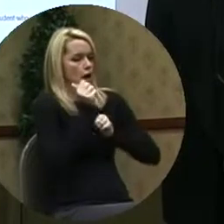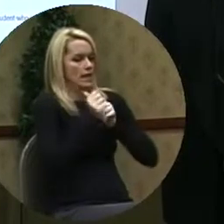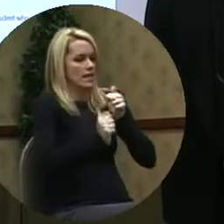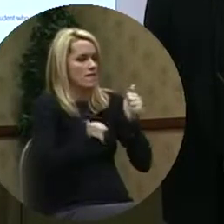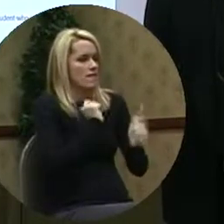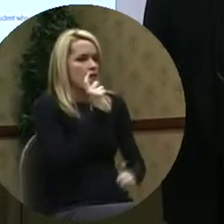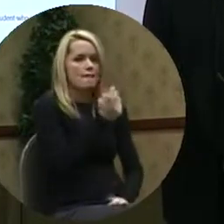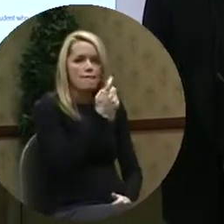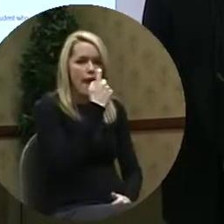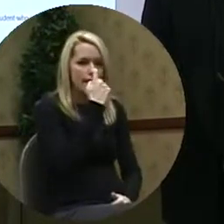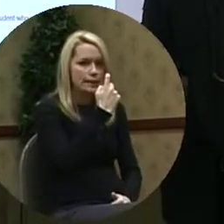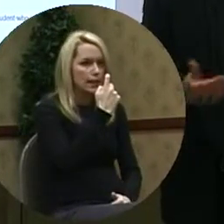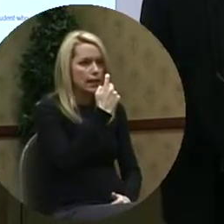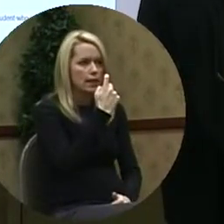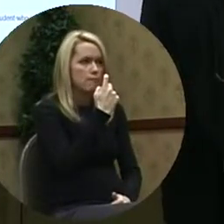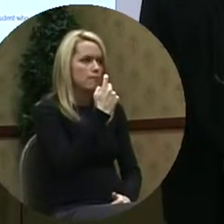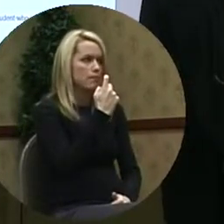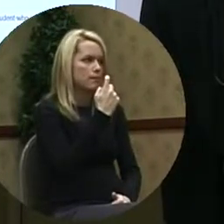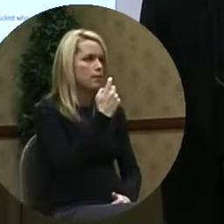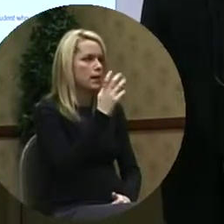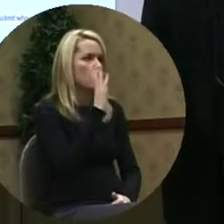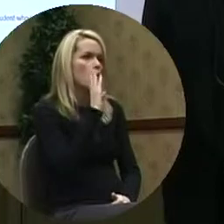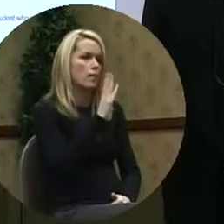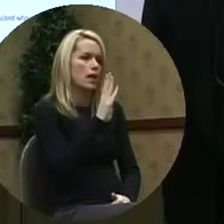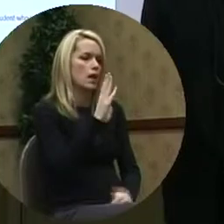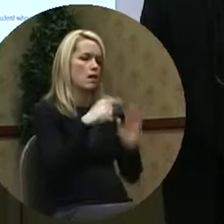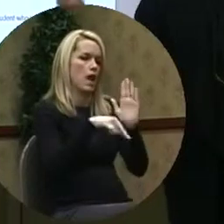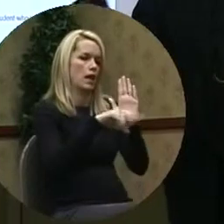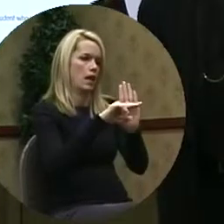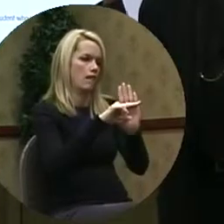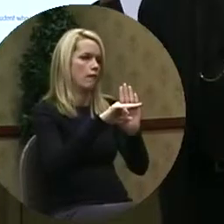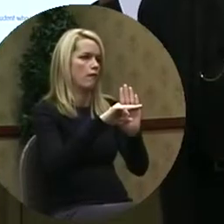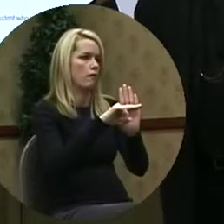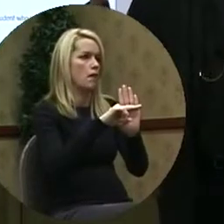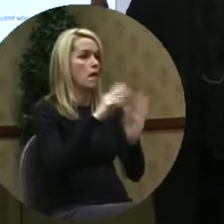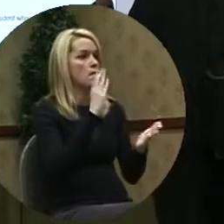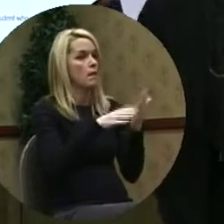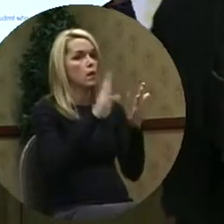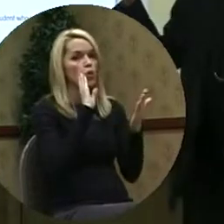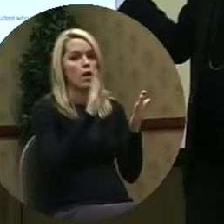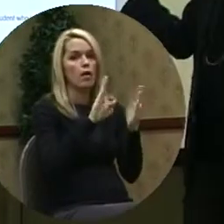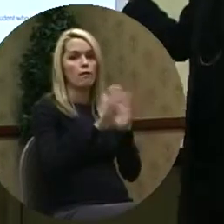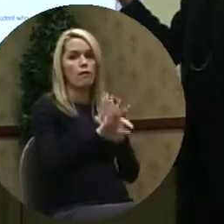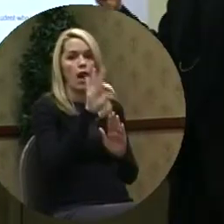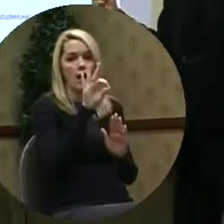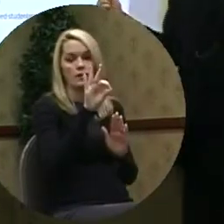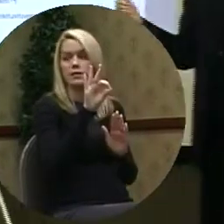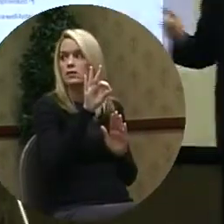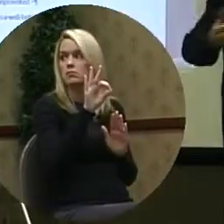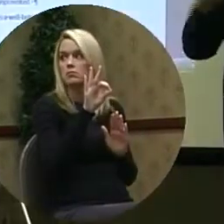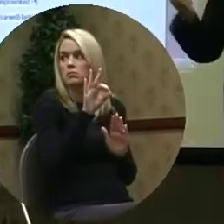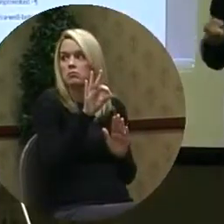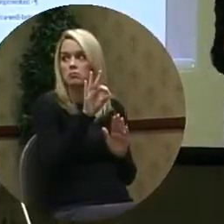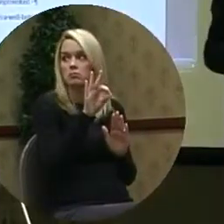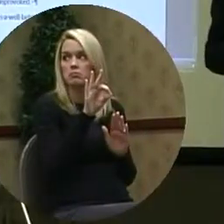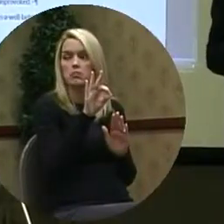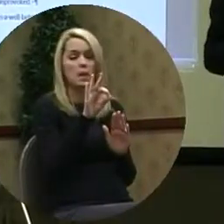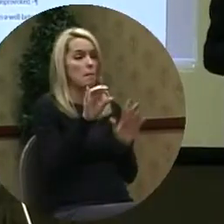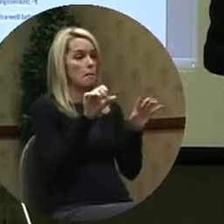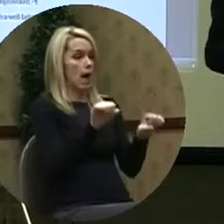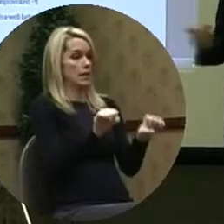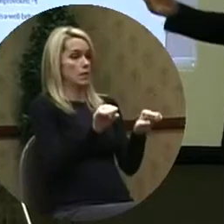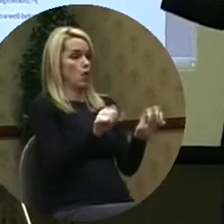nasty, it's going to be a bad thing. And you might discover that, I mean, is it possible